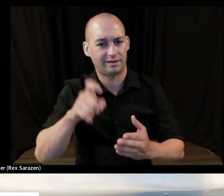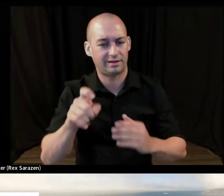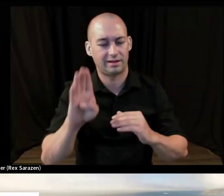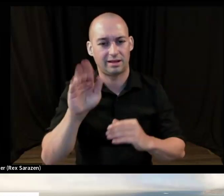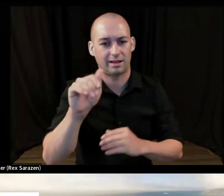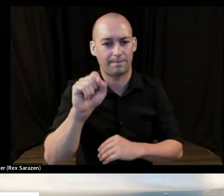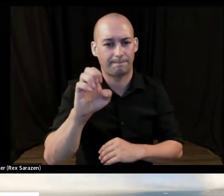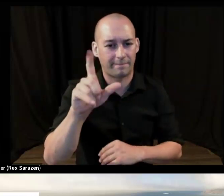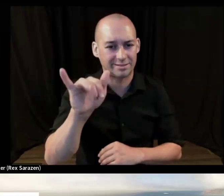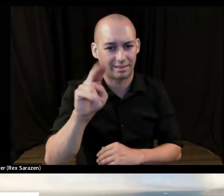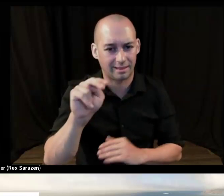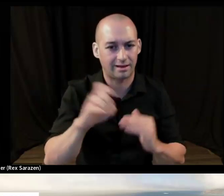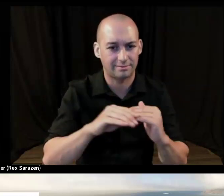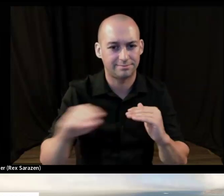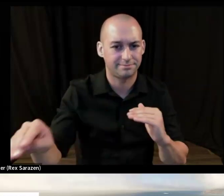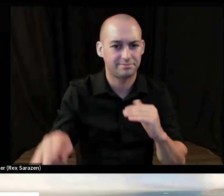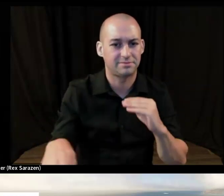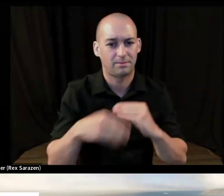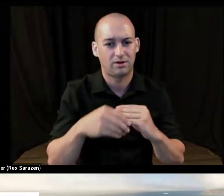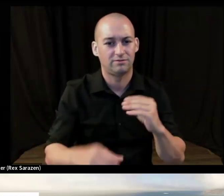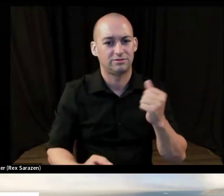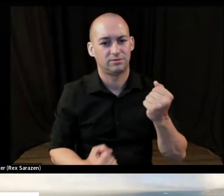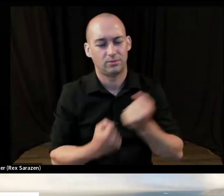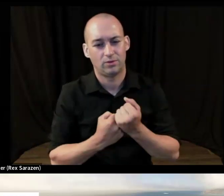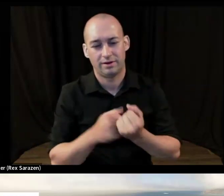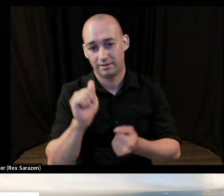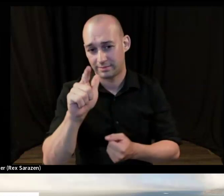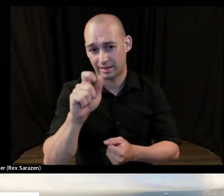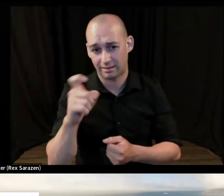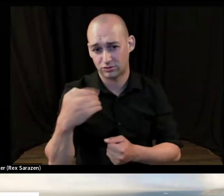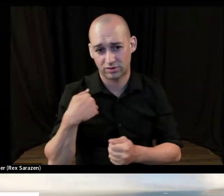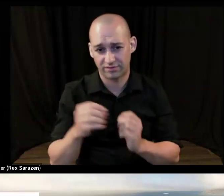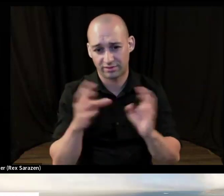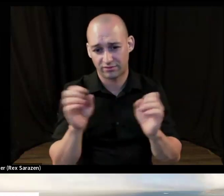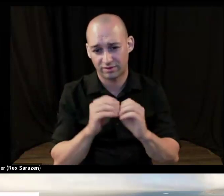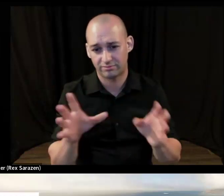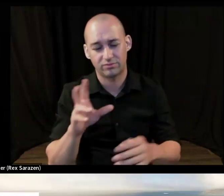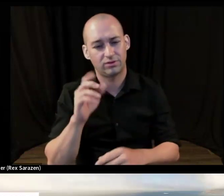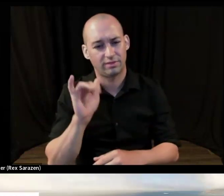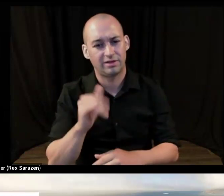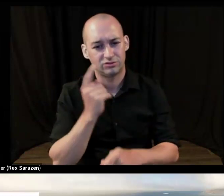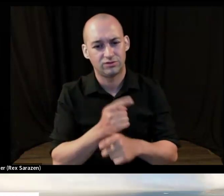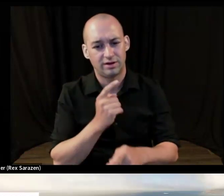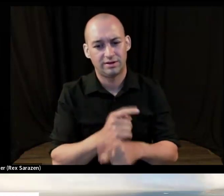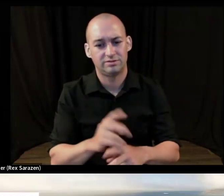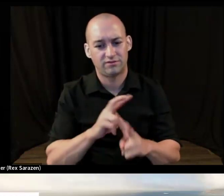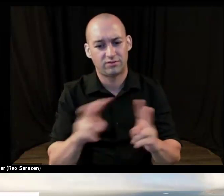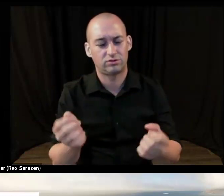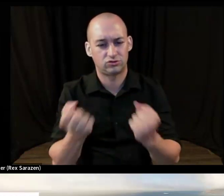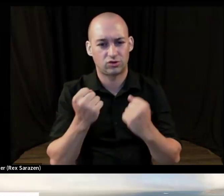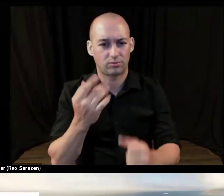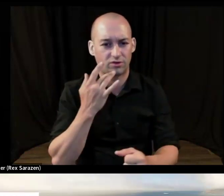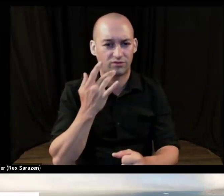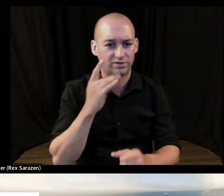So, Alex, do you have anything to add or clarify in that? No, that's right. There was a very strong preference in the